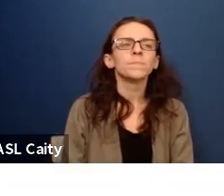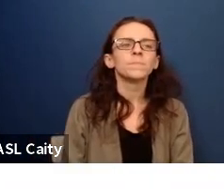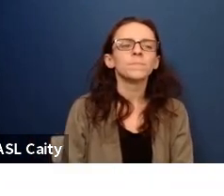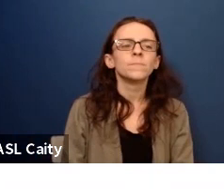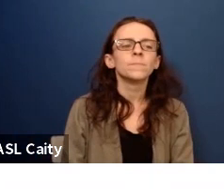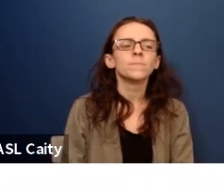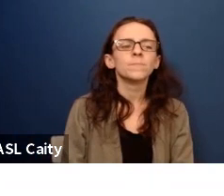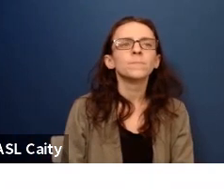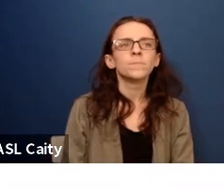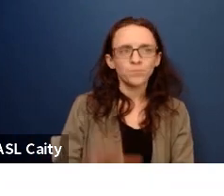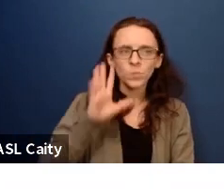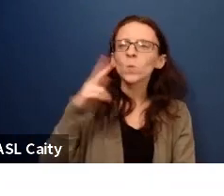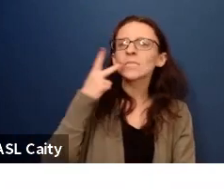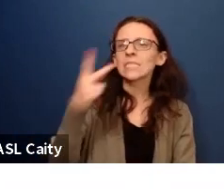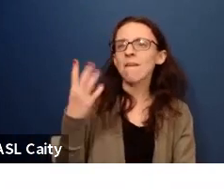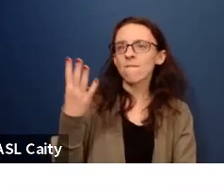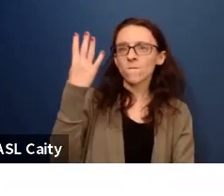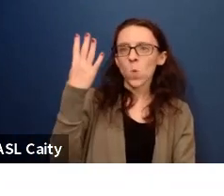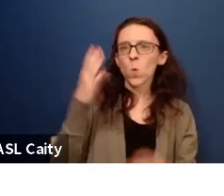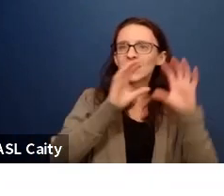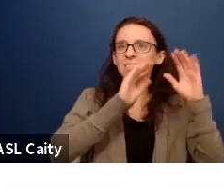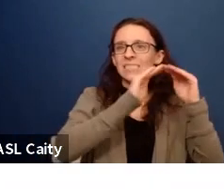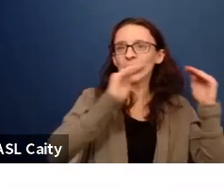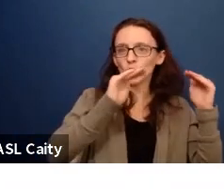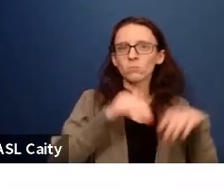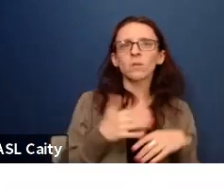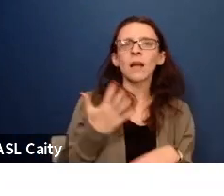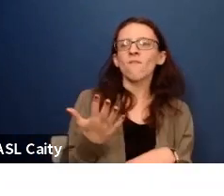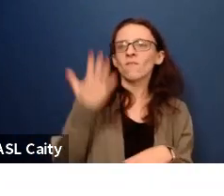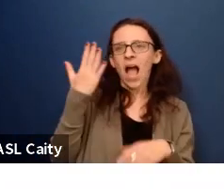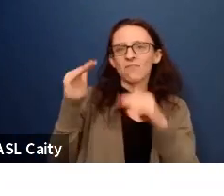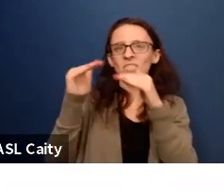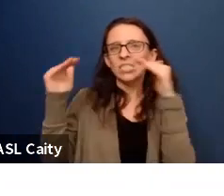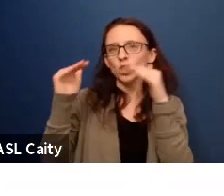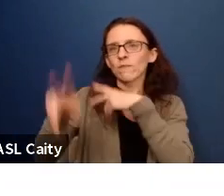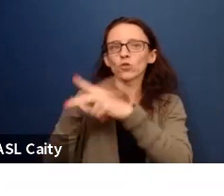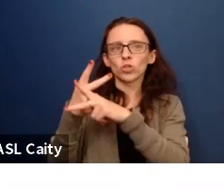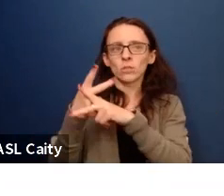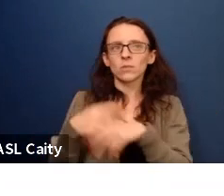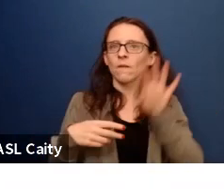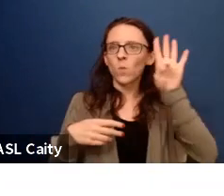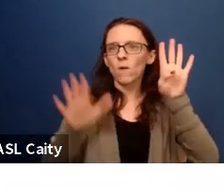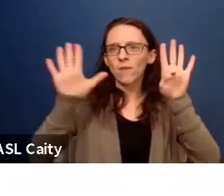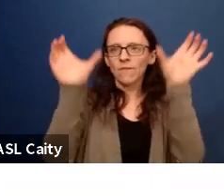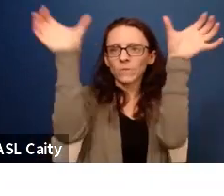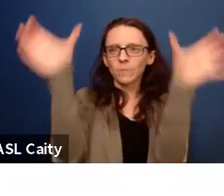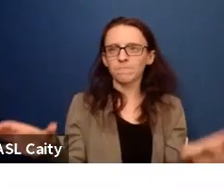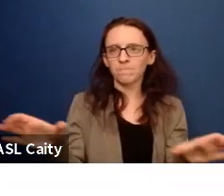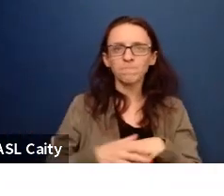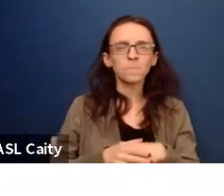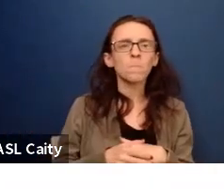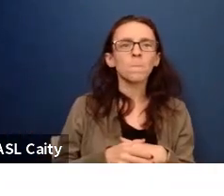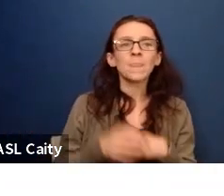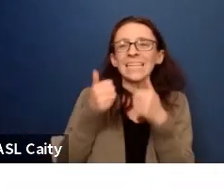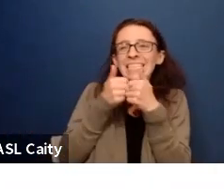But so you'll see the 4-tier and 5-tier versions. And each table